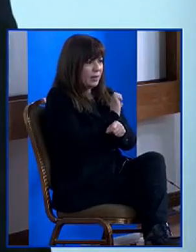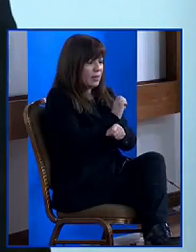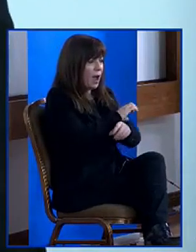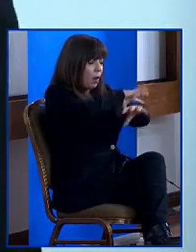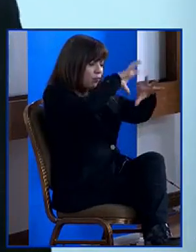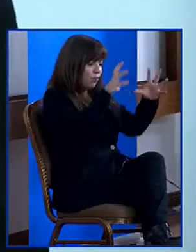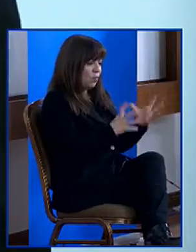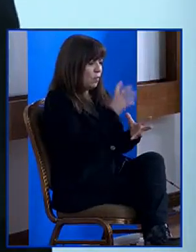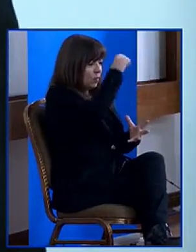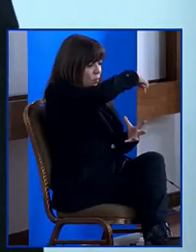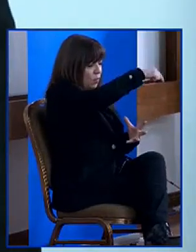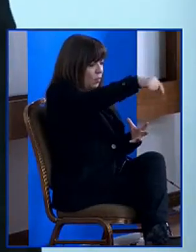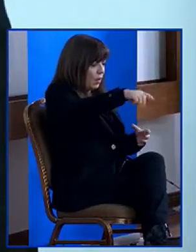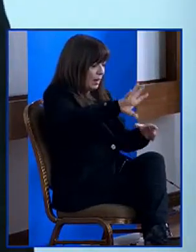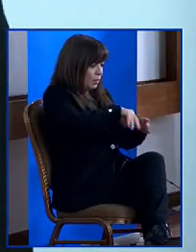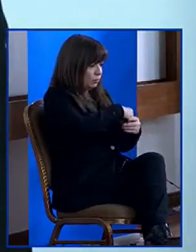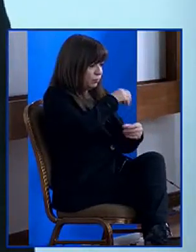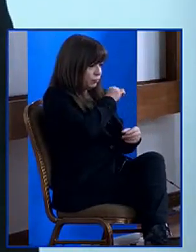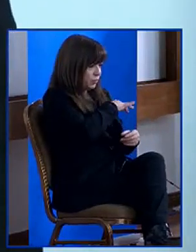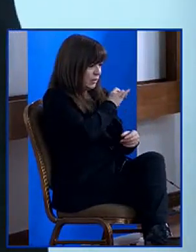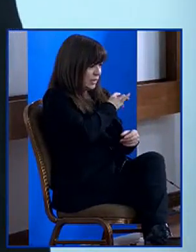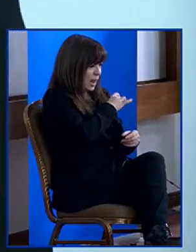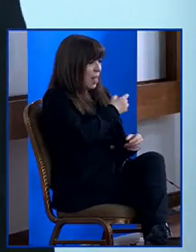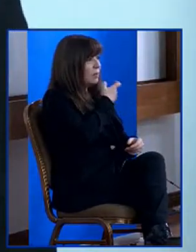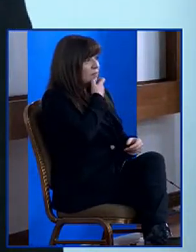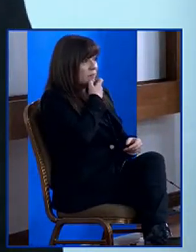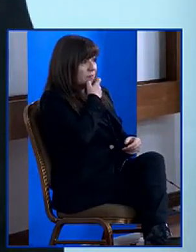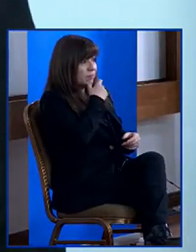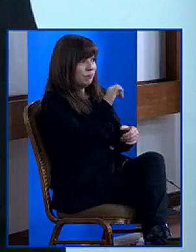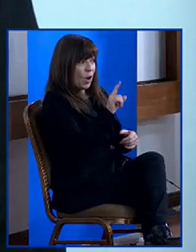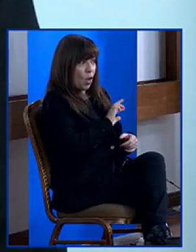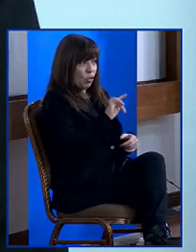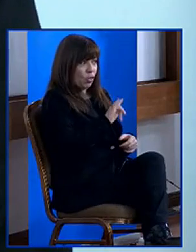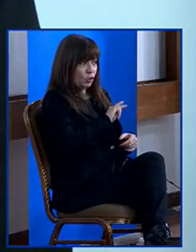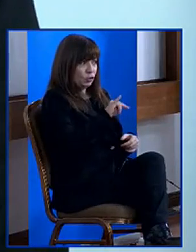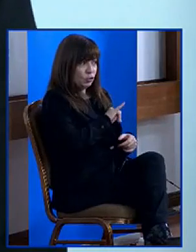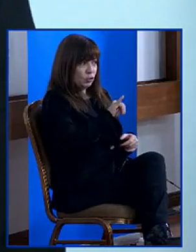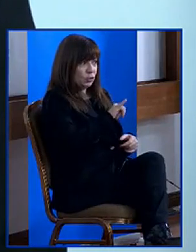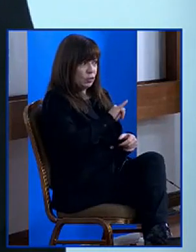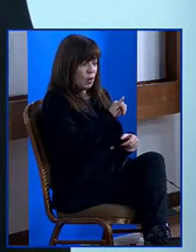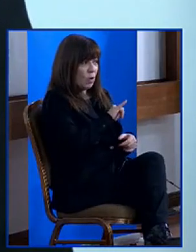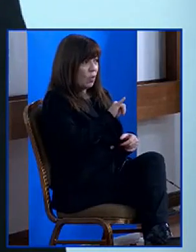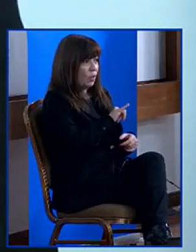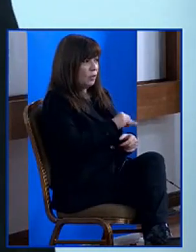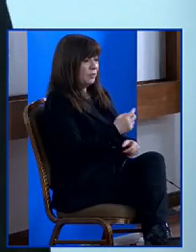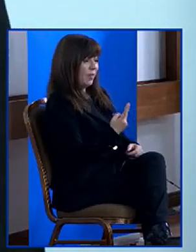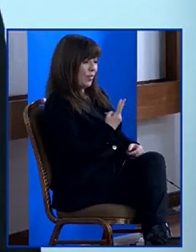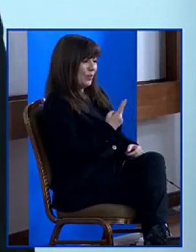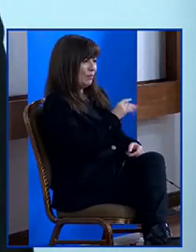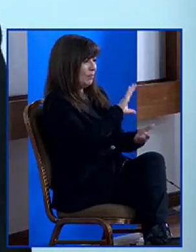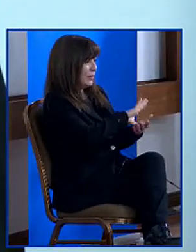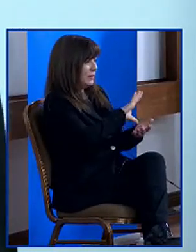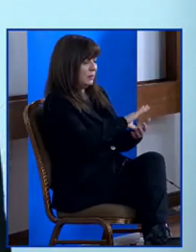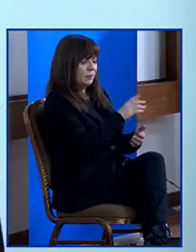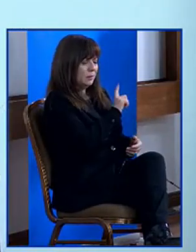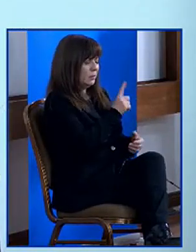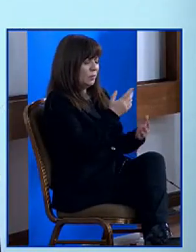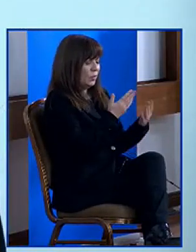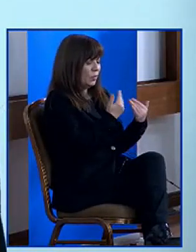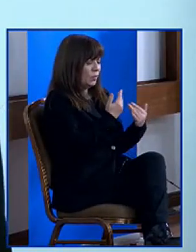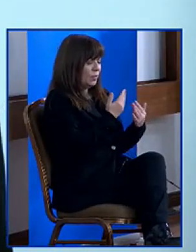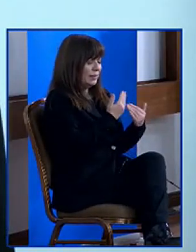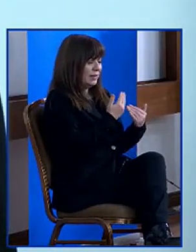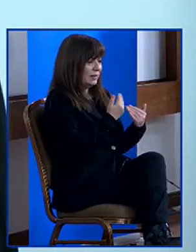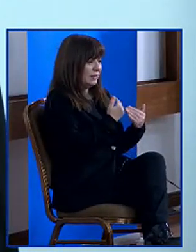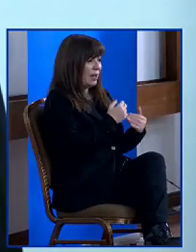the UK. I think both Chile and the UK didn't really need Russian oil or gas. Our energy was sourced elsewhere, but the fact